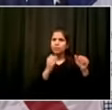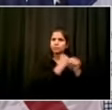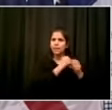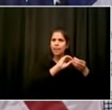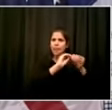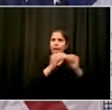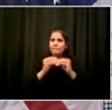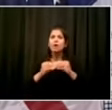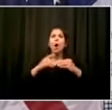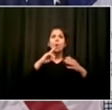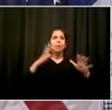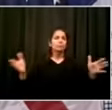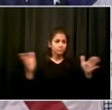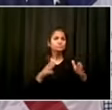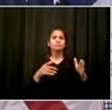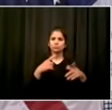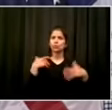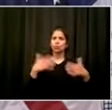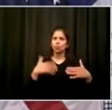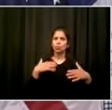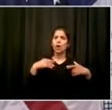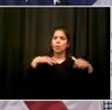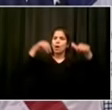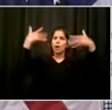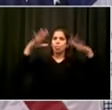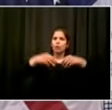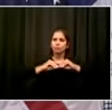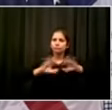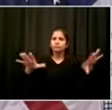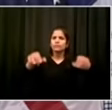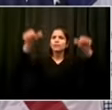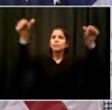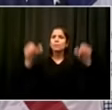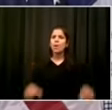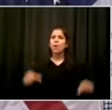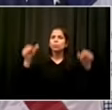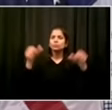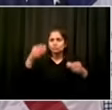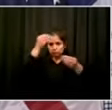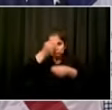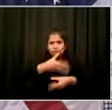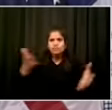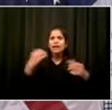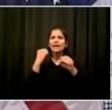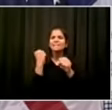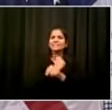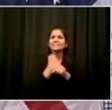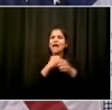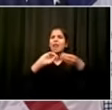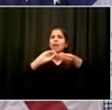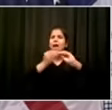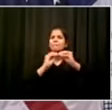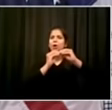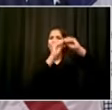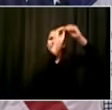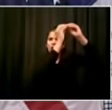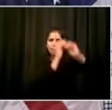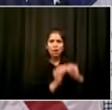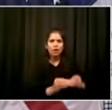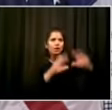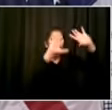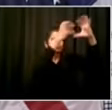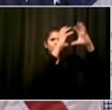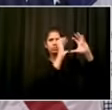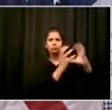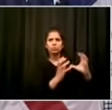Inclusion, to immediately determine steps that the city government must take to start addressing disparities right now. There